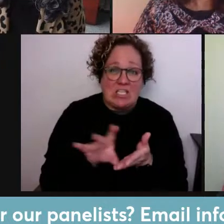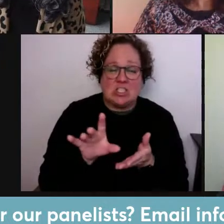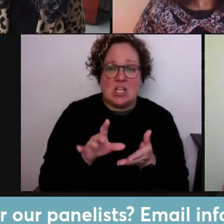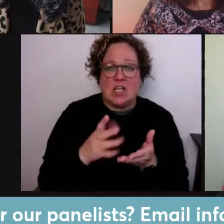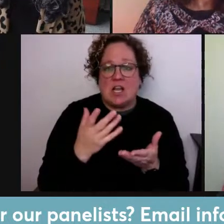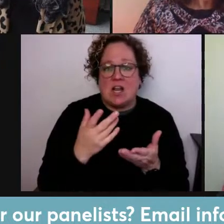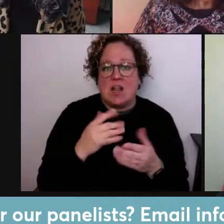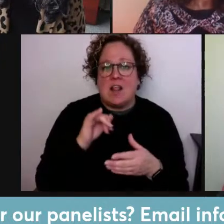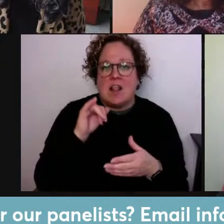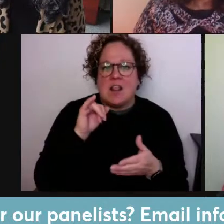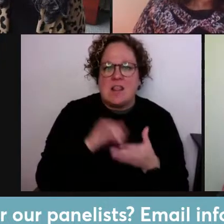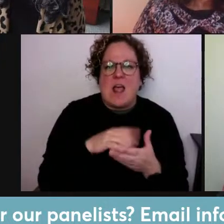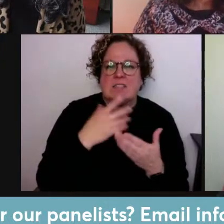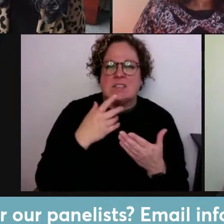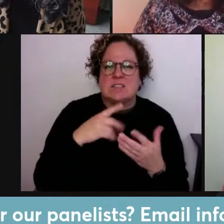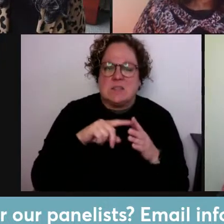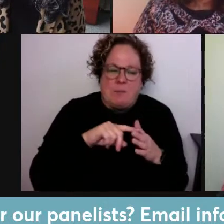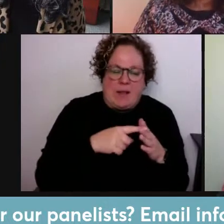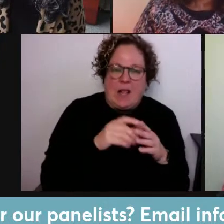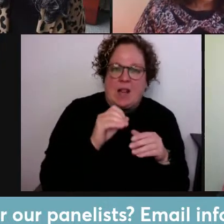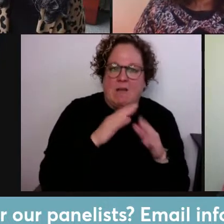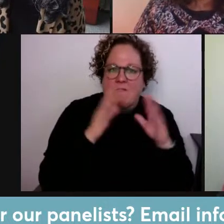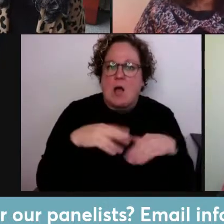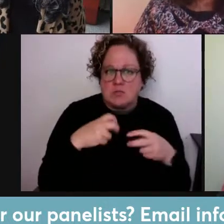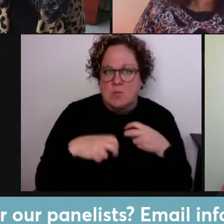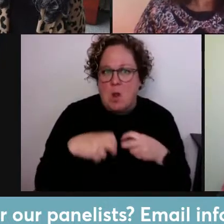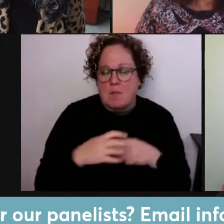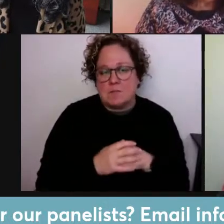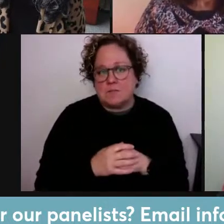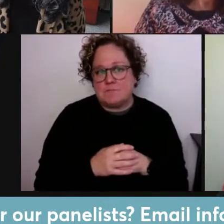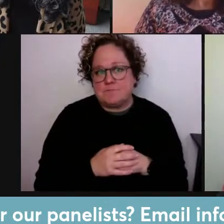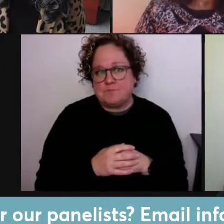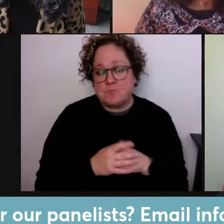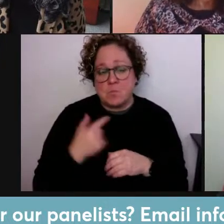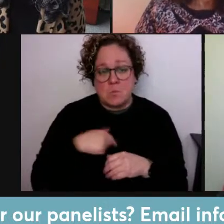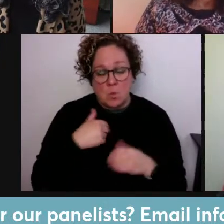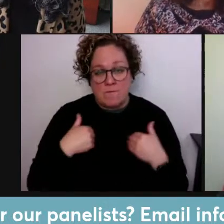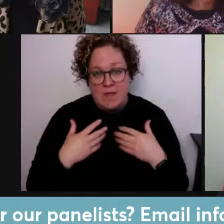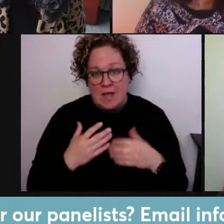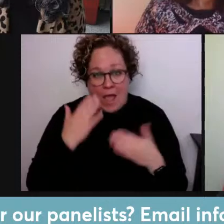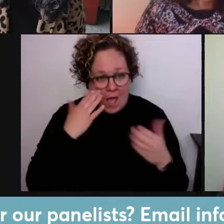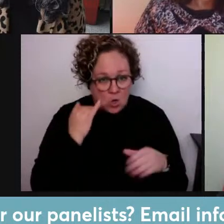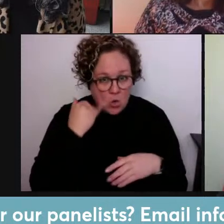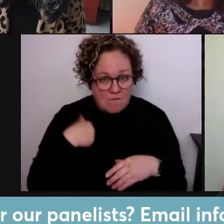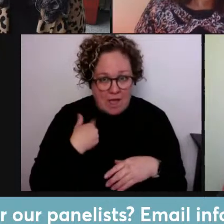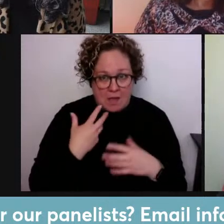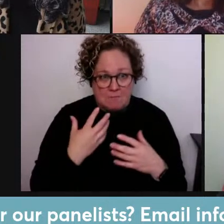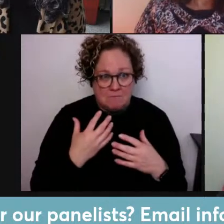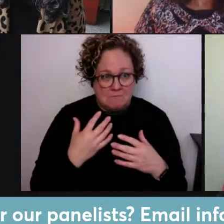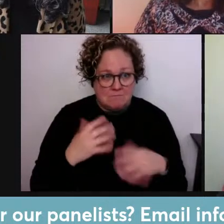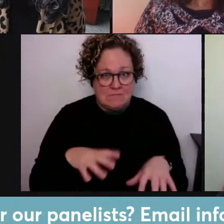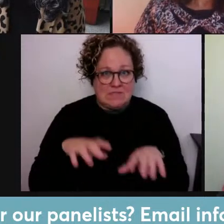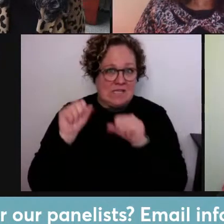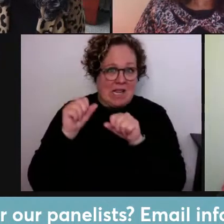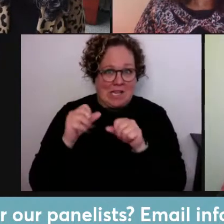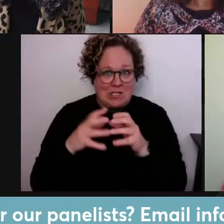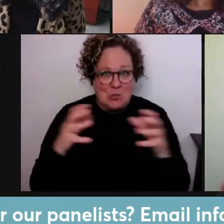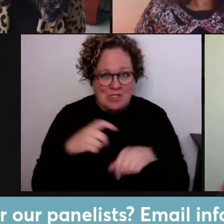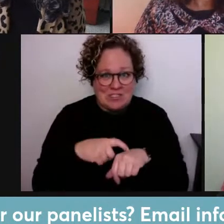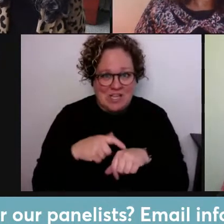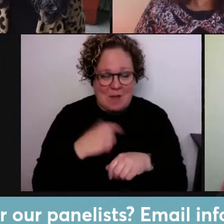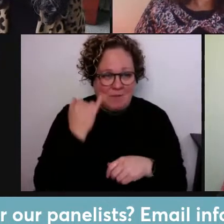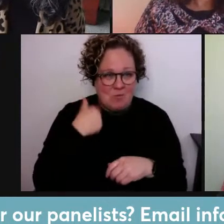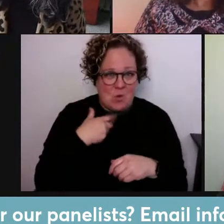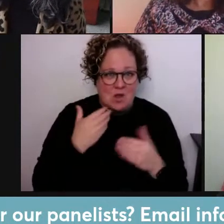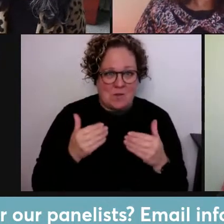problems, housing supply problems. We've had a, and I don't know if I'm taking too long here, Alicia, if we want to move